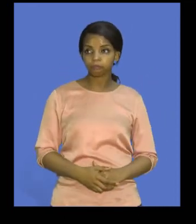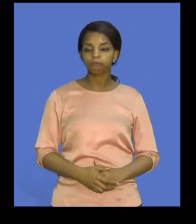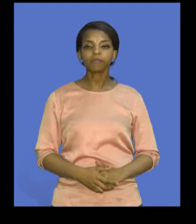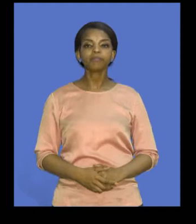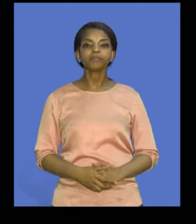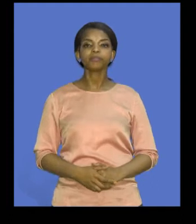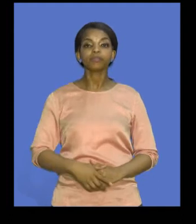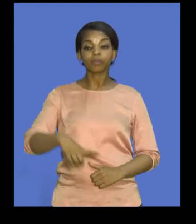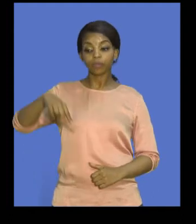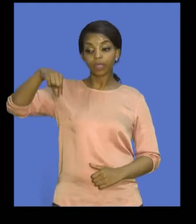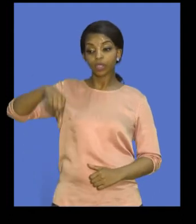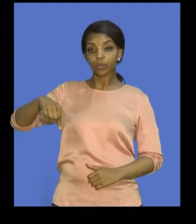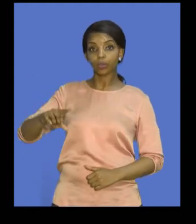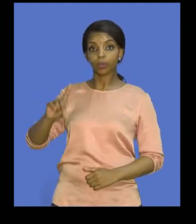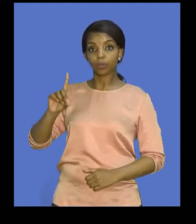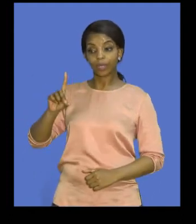is actually -2